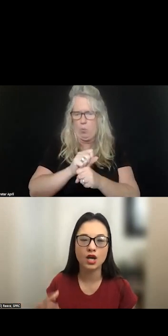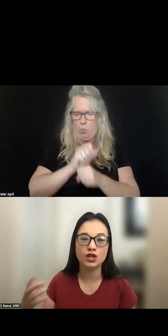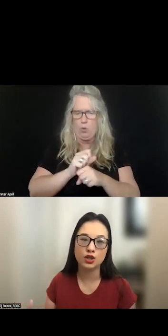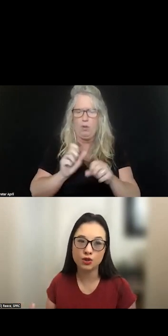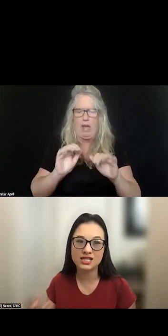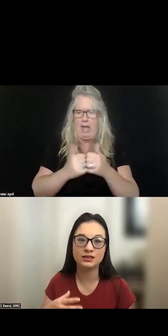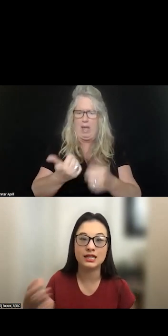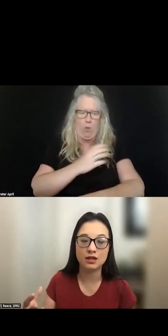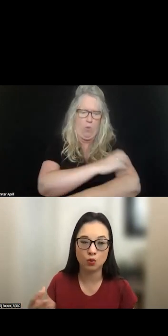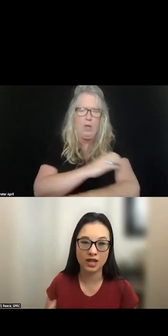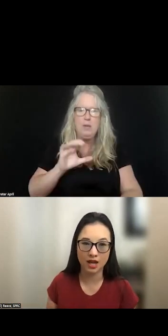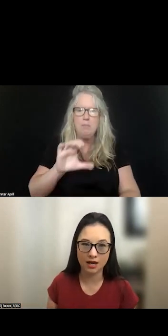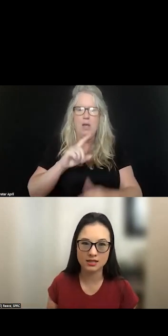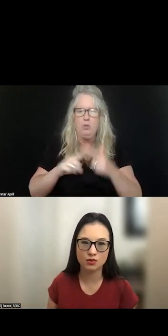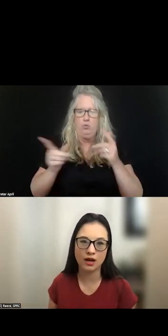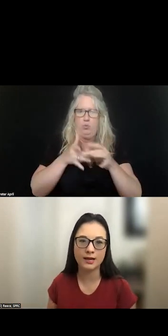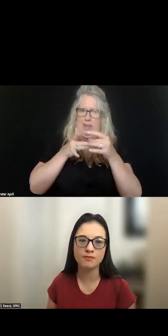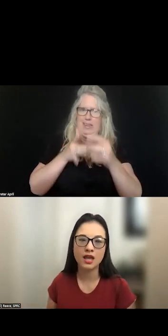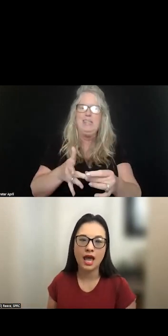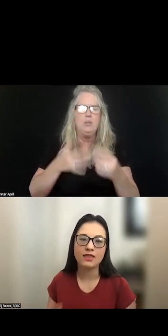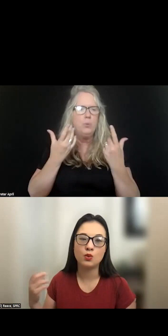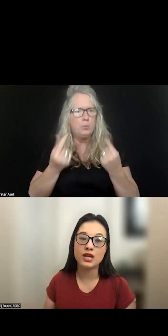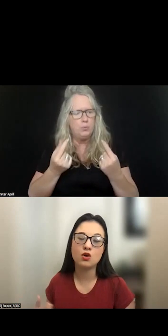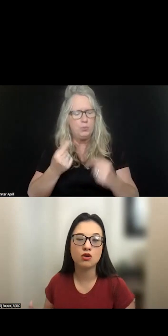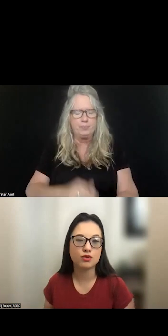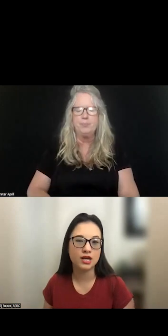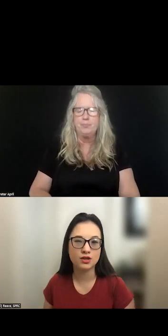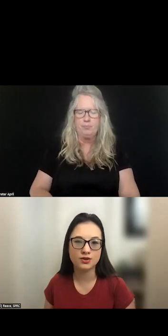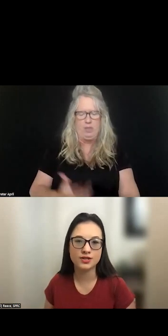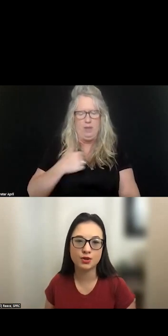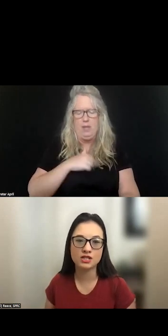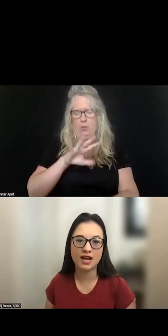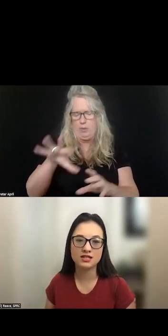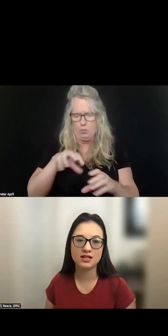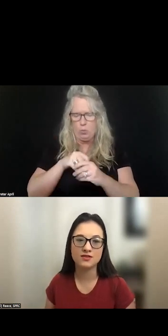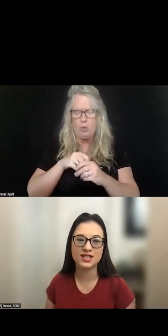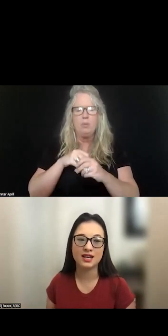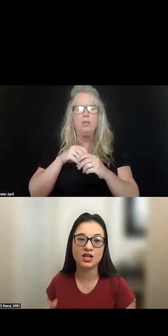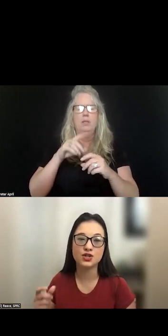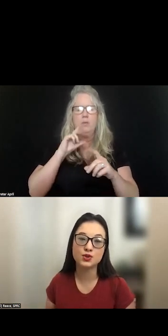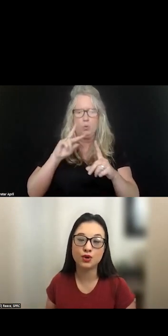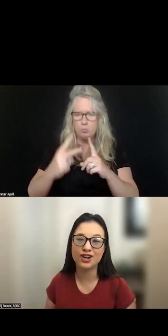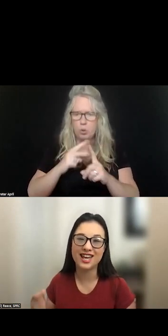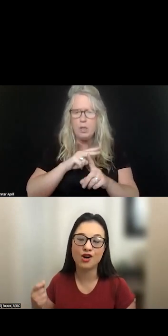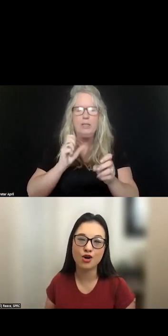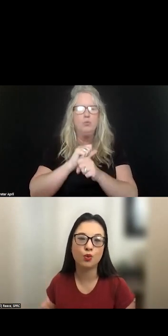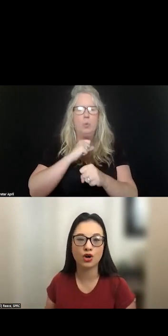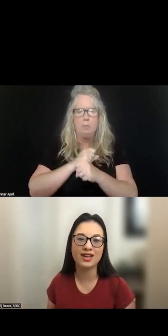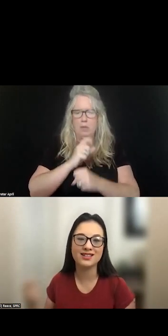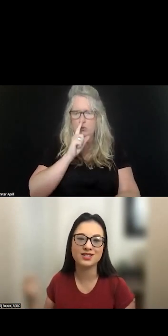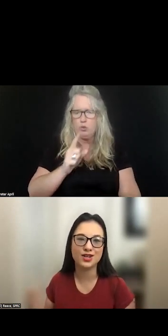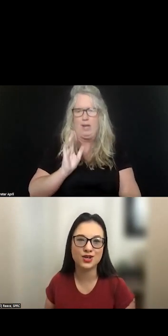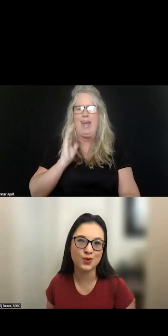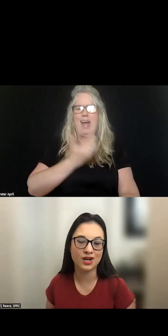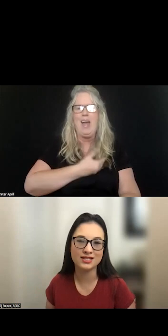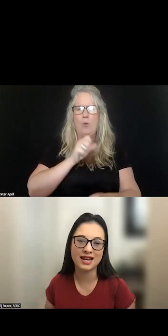empower you to lead with us, right? And then we incorporate those perspectives and ensure that our work